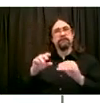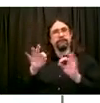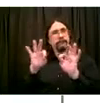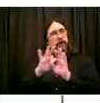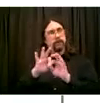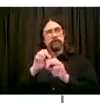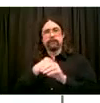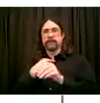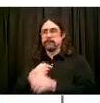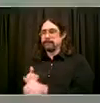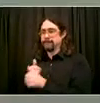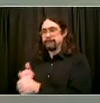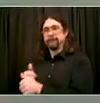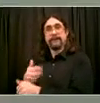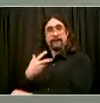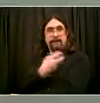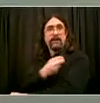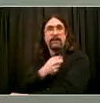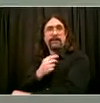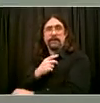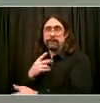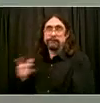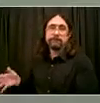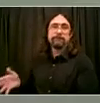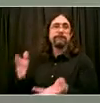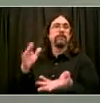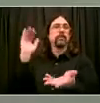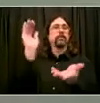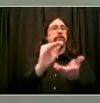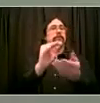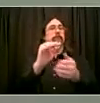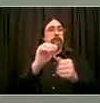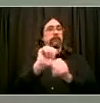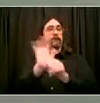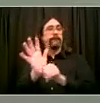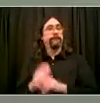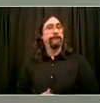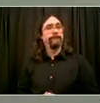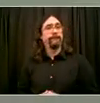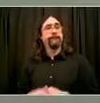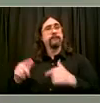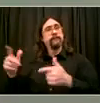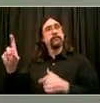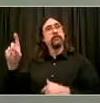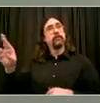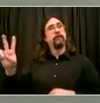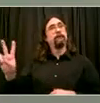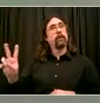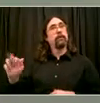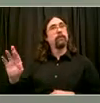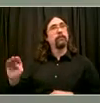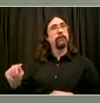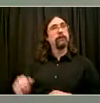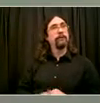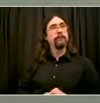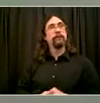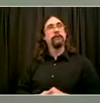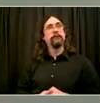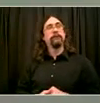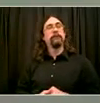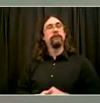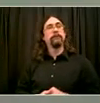Yeah, just to emphasize that even if we haven't detected those specific strains, the number of infections in the United States